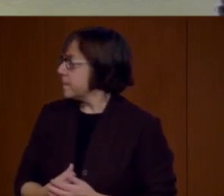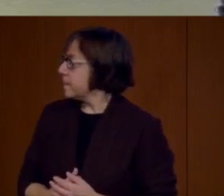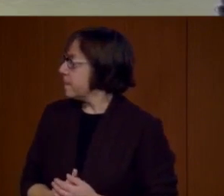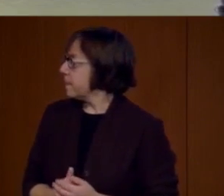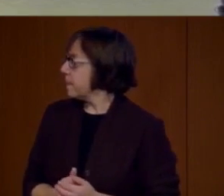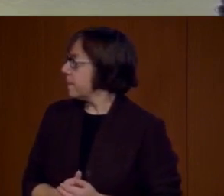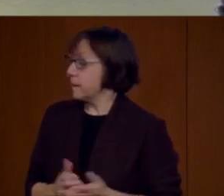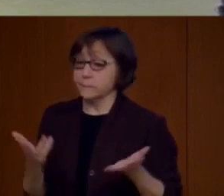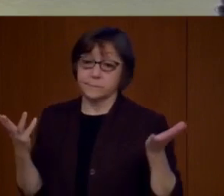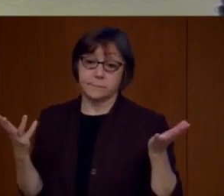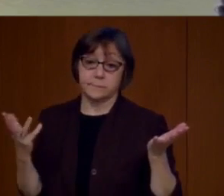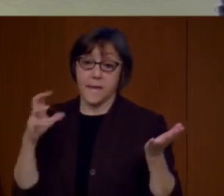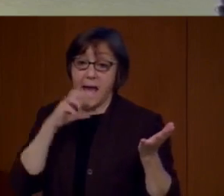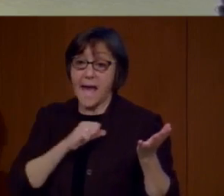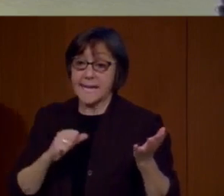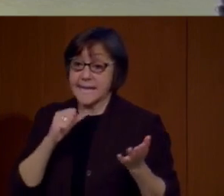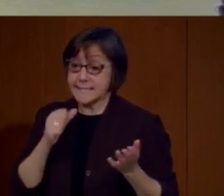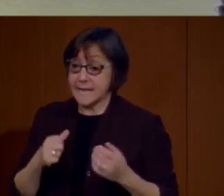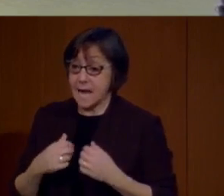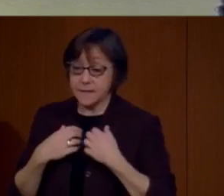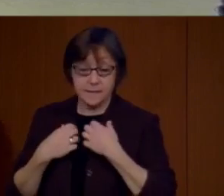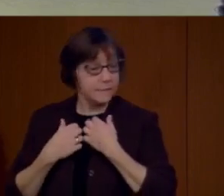Well, evidently not.